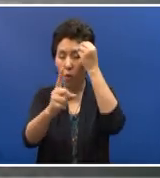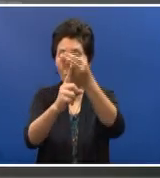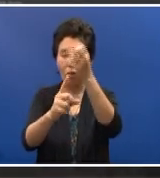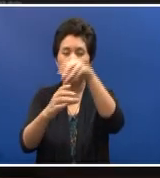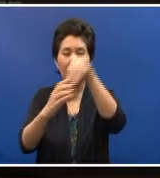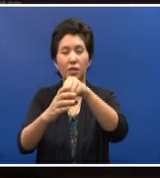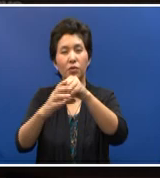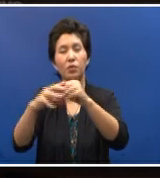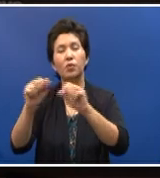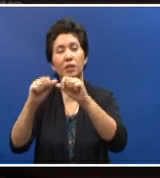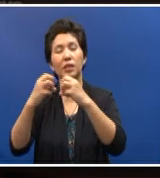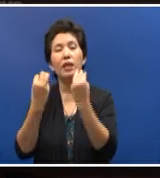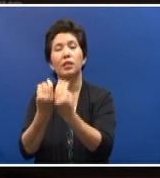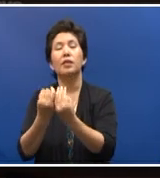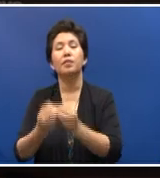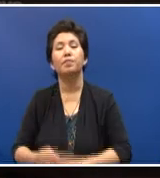society.